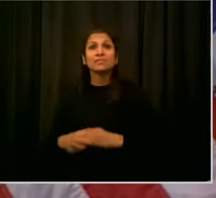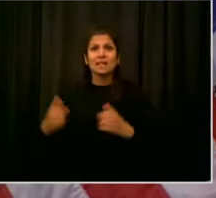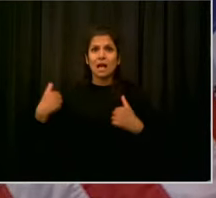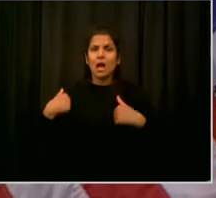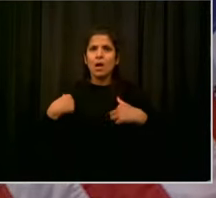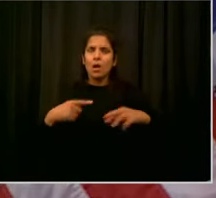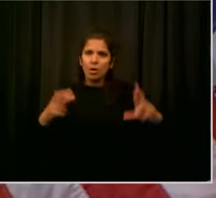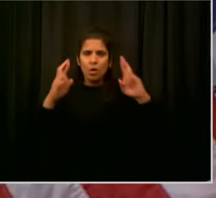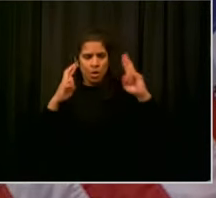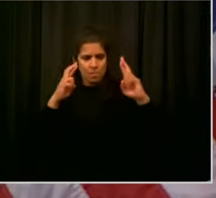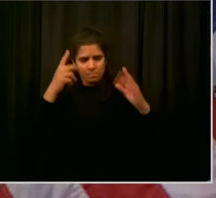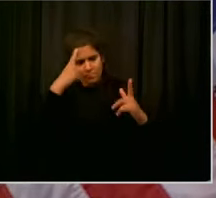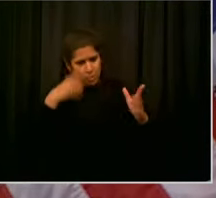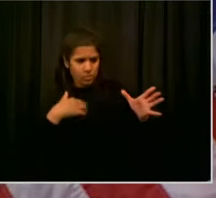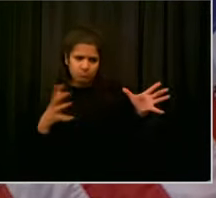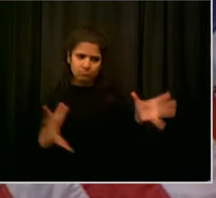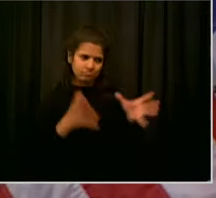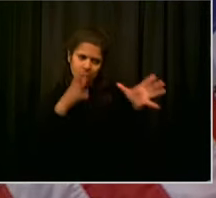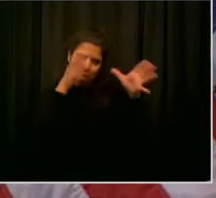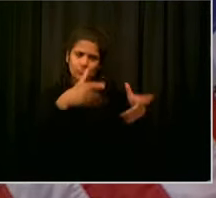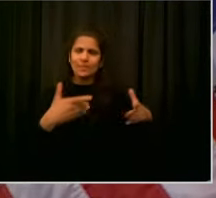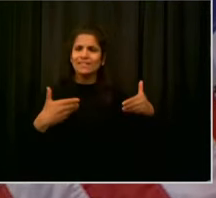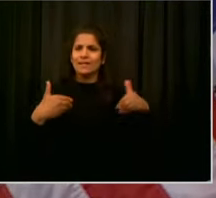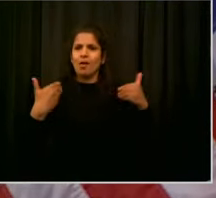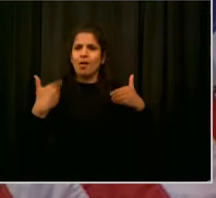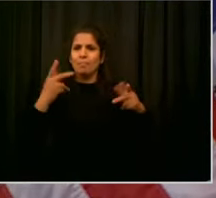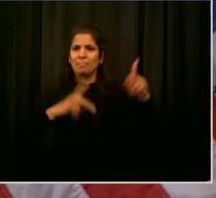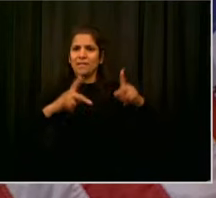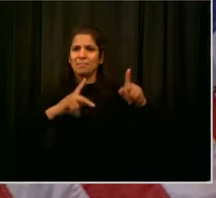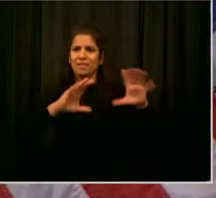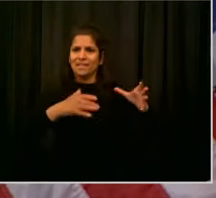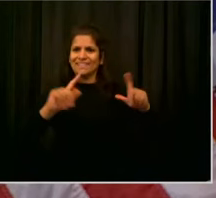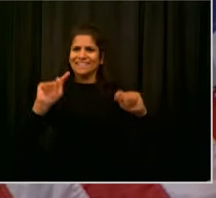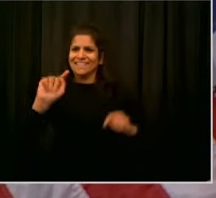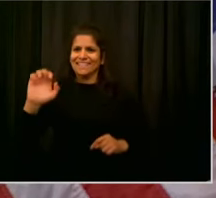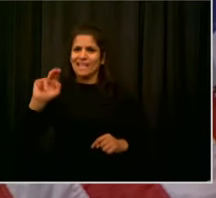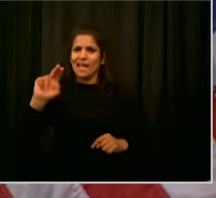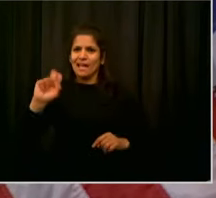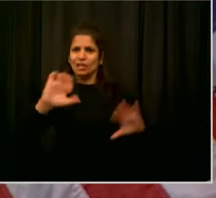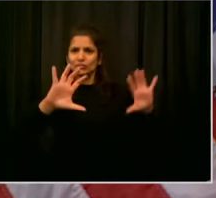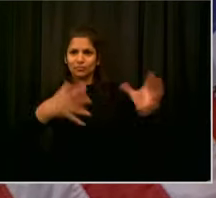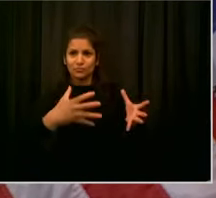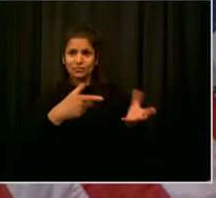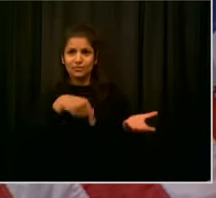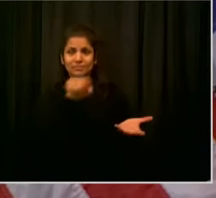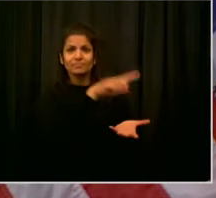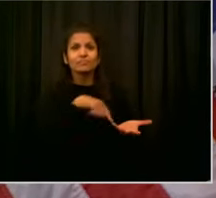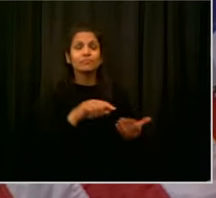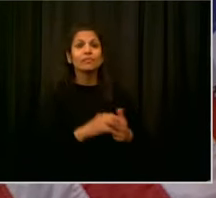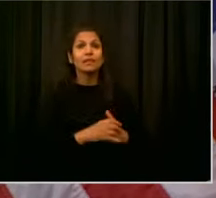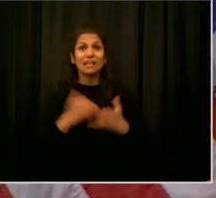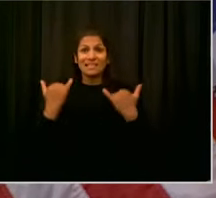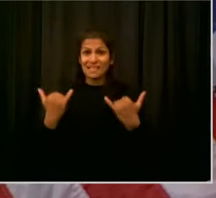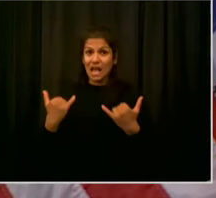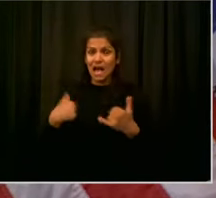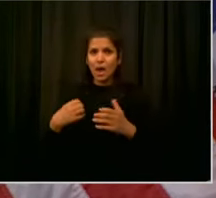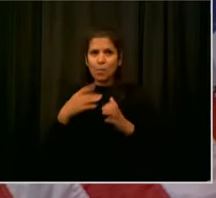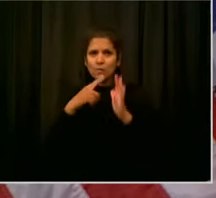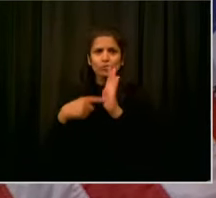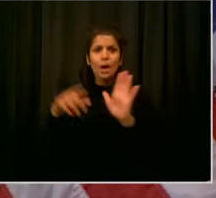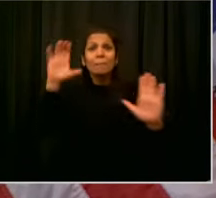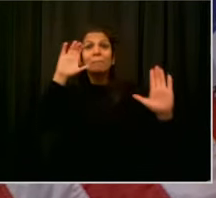photos of those young people in the Bronx. Gloria, you and I can talk, Commissioner can talk, but that's the